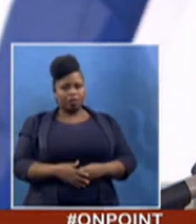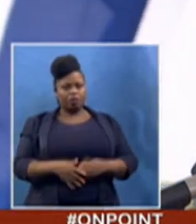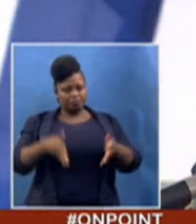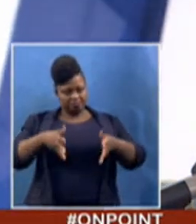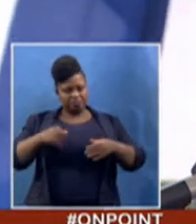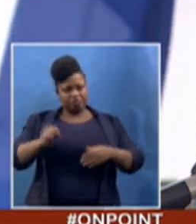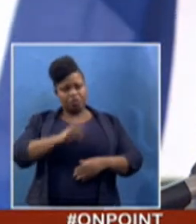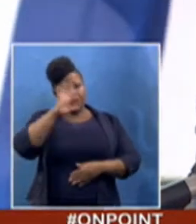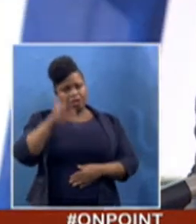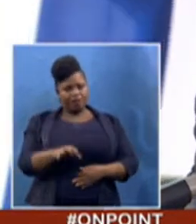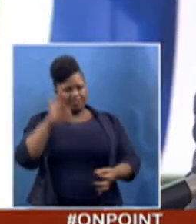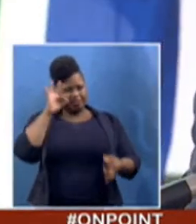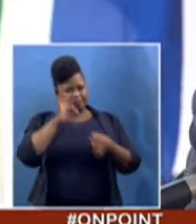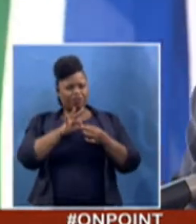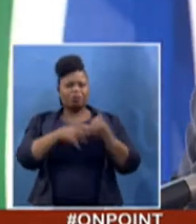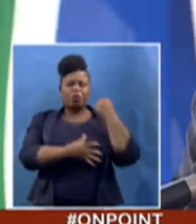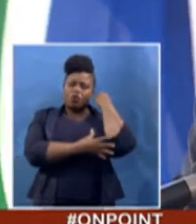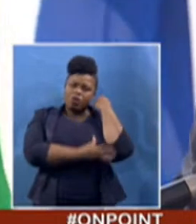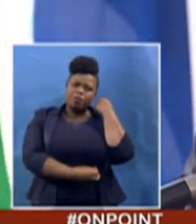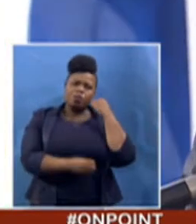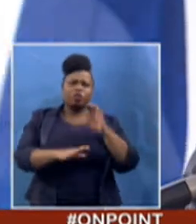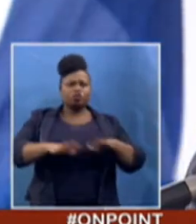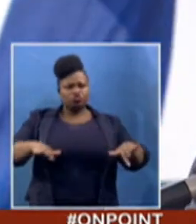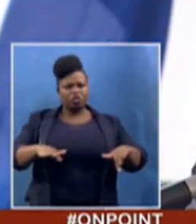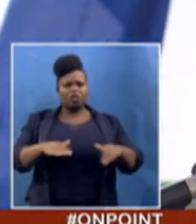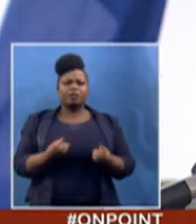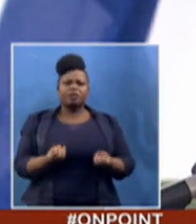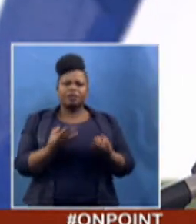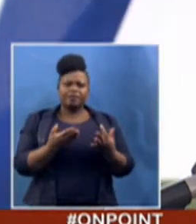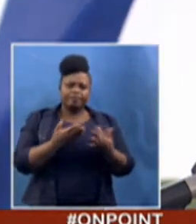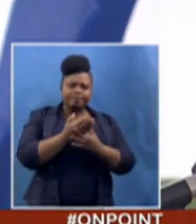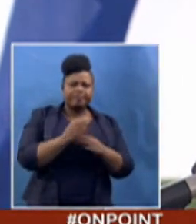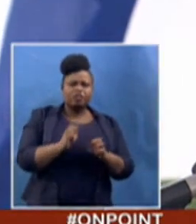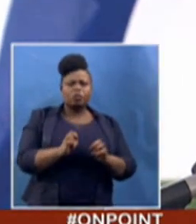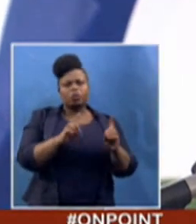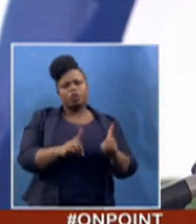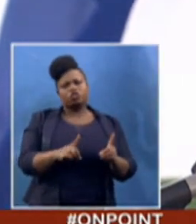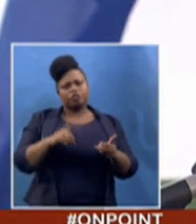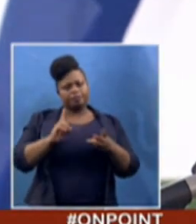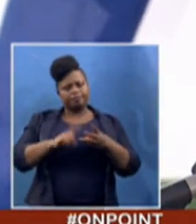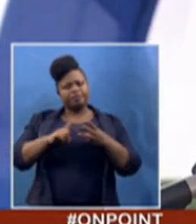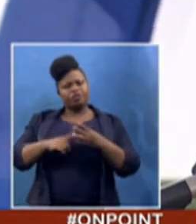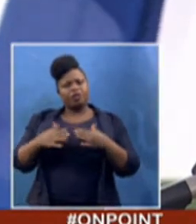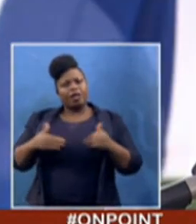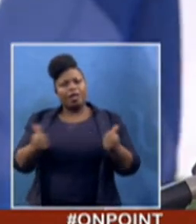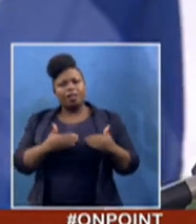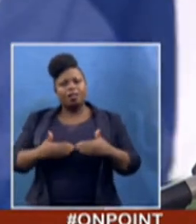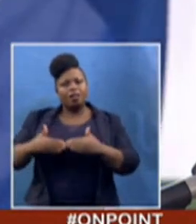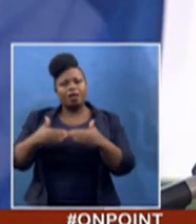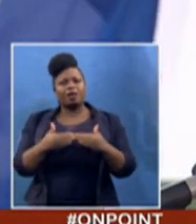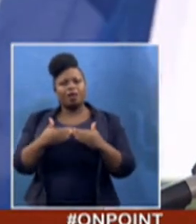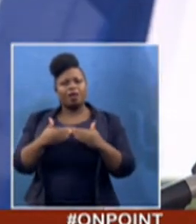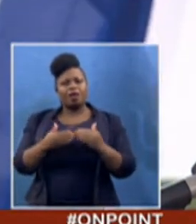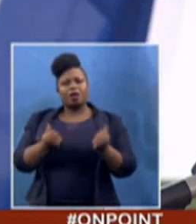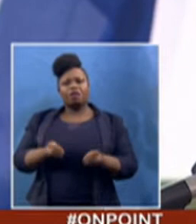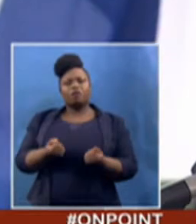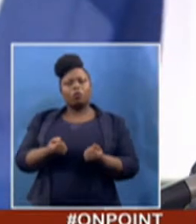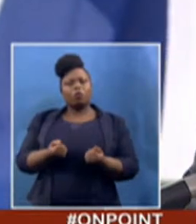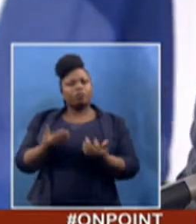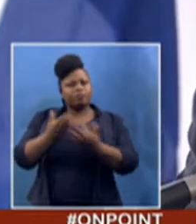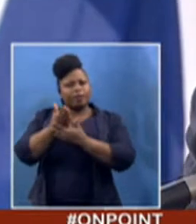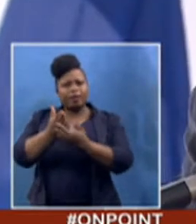country, particularly the poor, to the provision of health care, to lifting millions of our